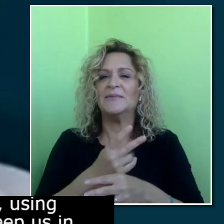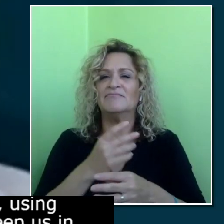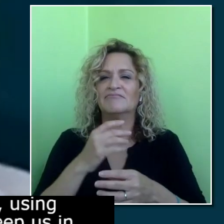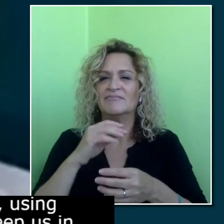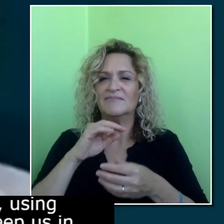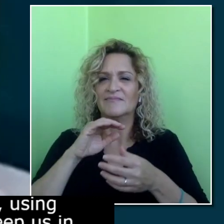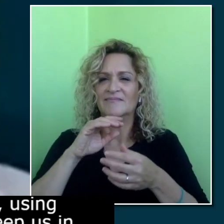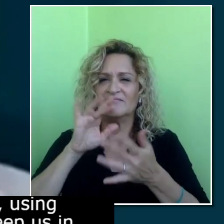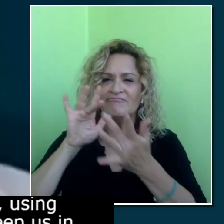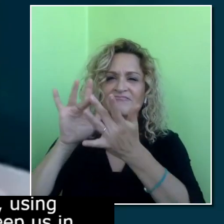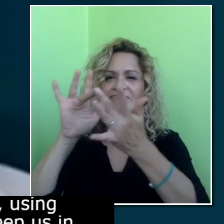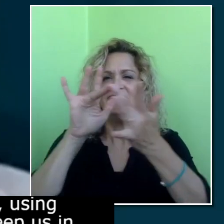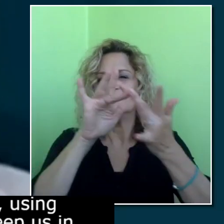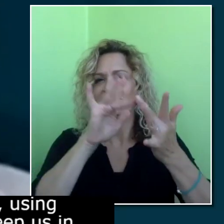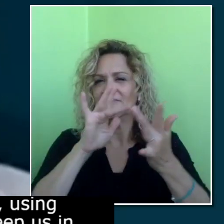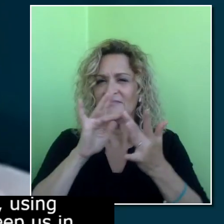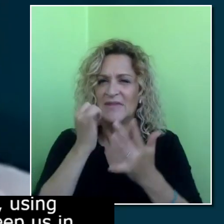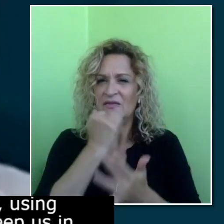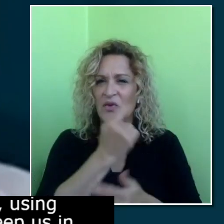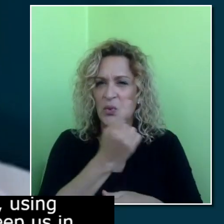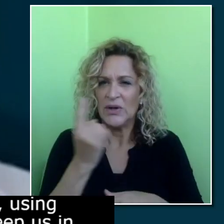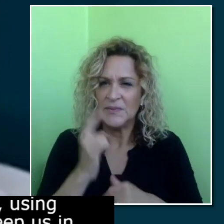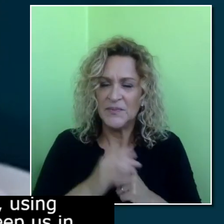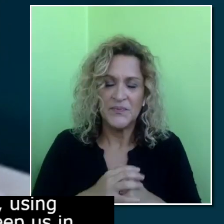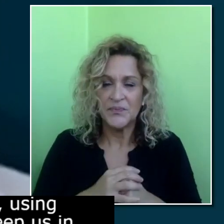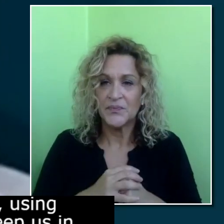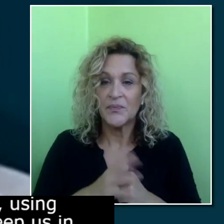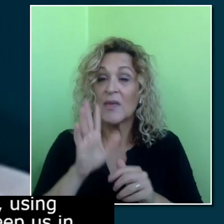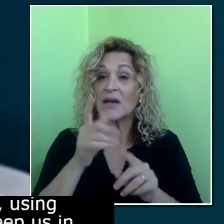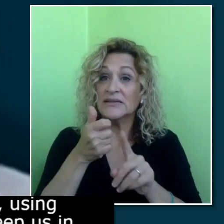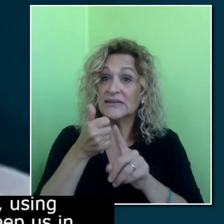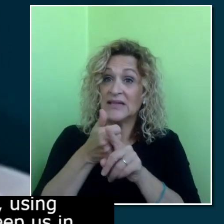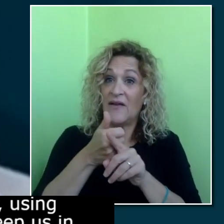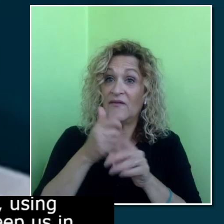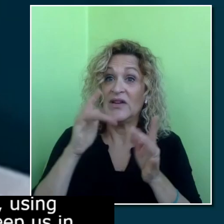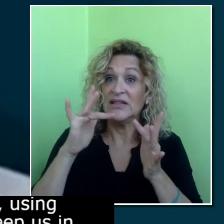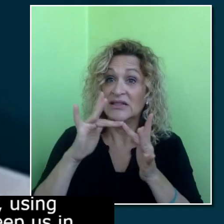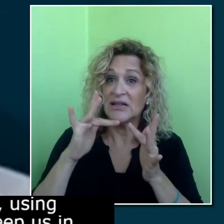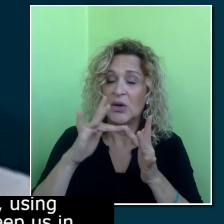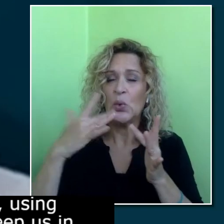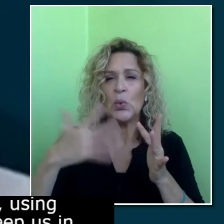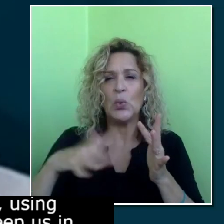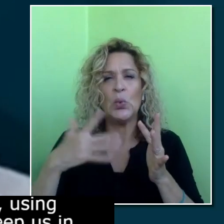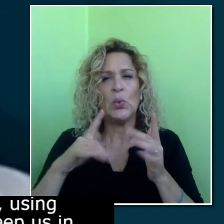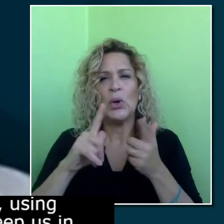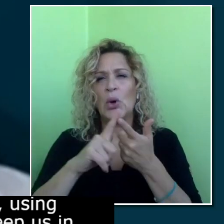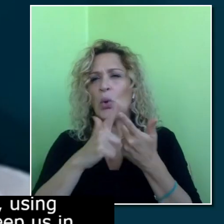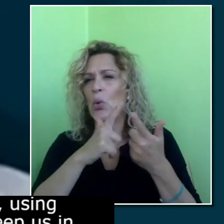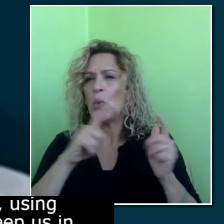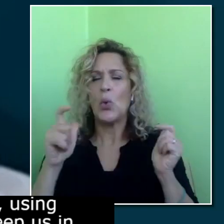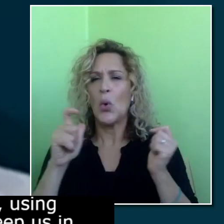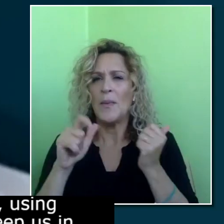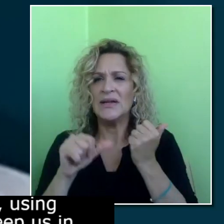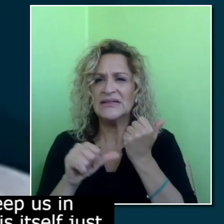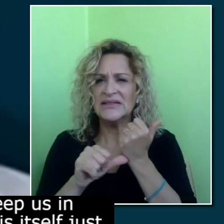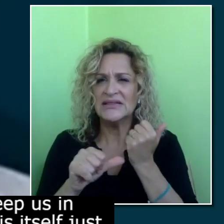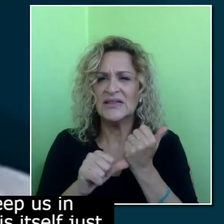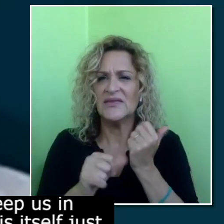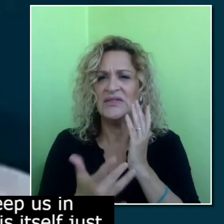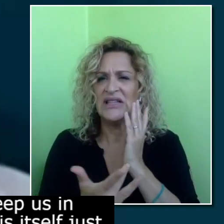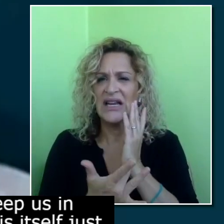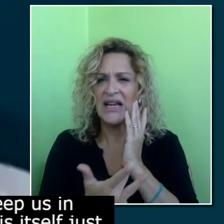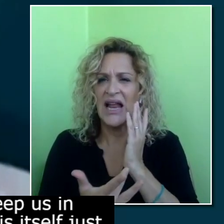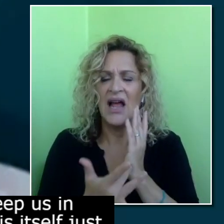In many ways, the internet is itself just an enormous assistive technology that permits everybody